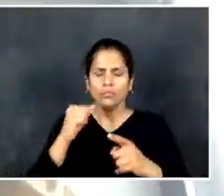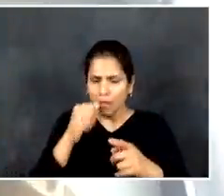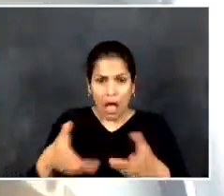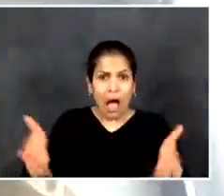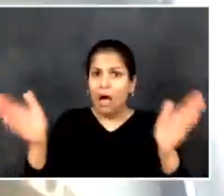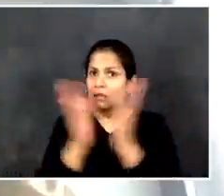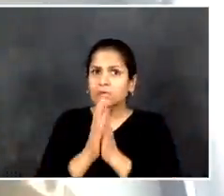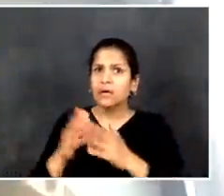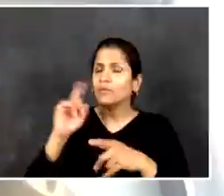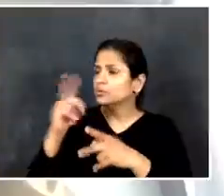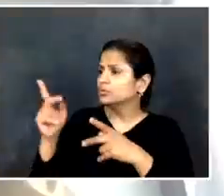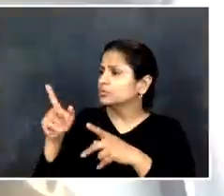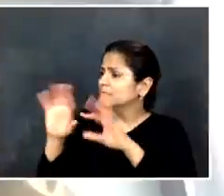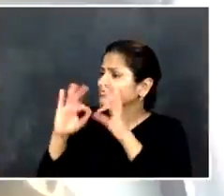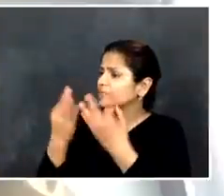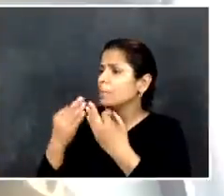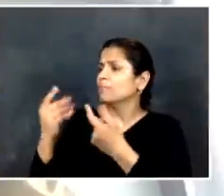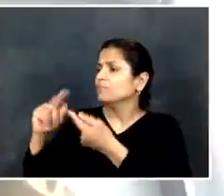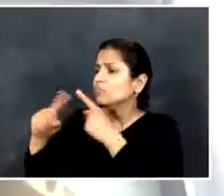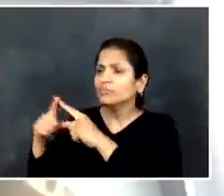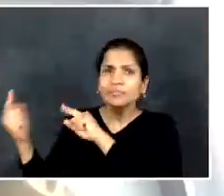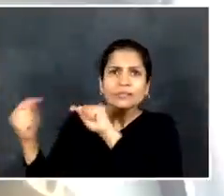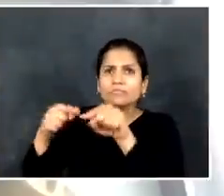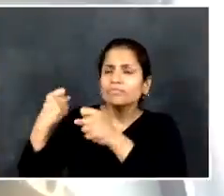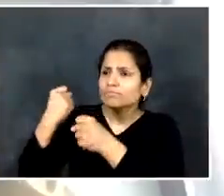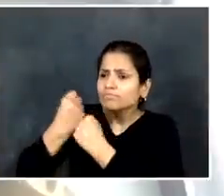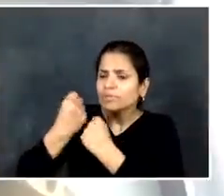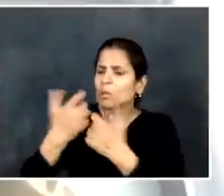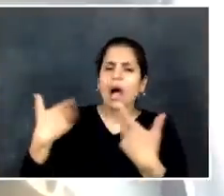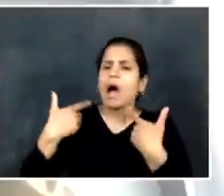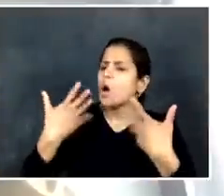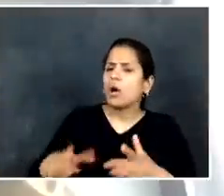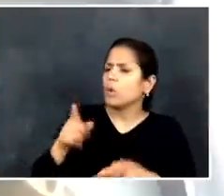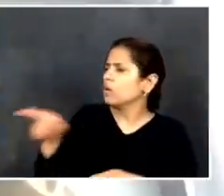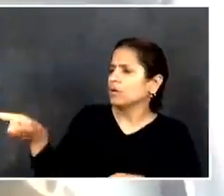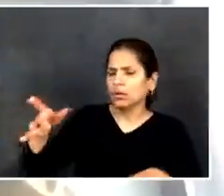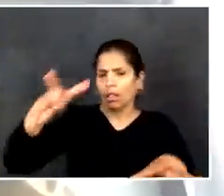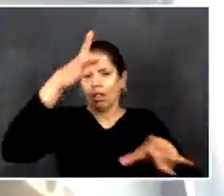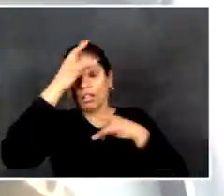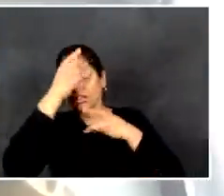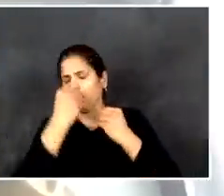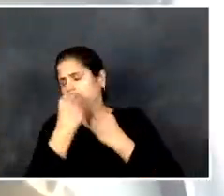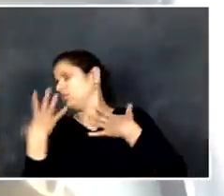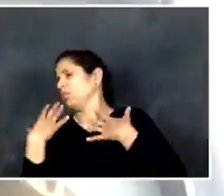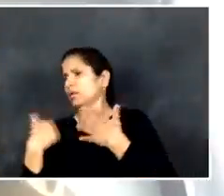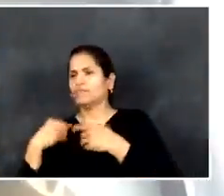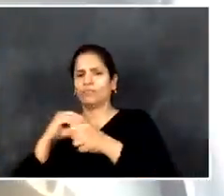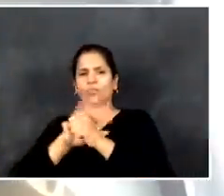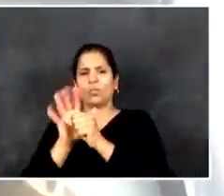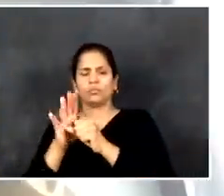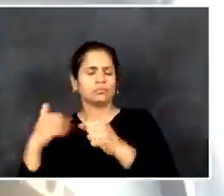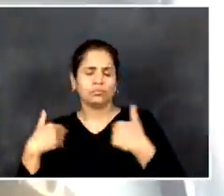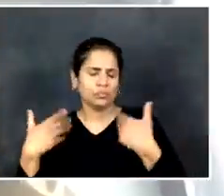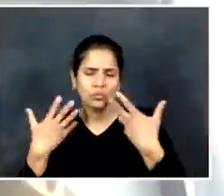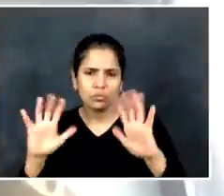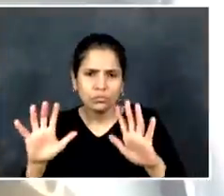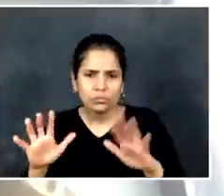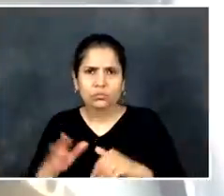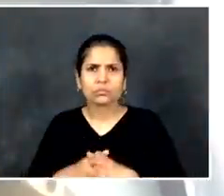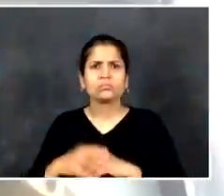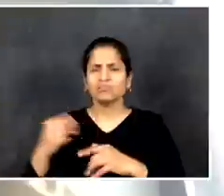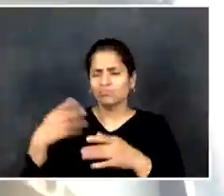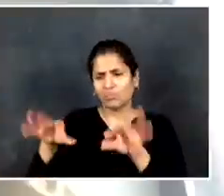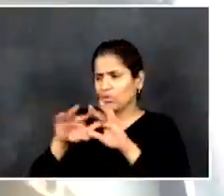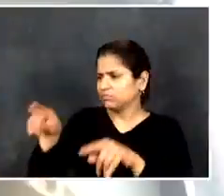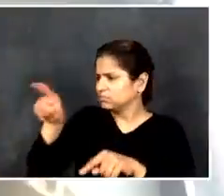prevent transmission of the disease. We want people to shelter in place. We don't want them to be in a hospital